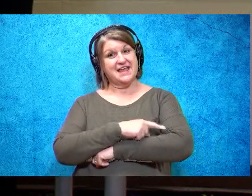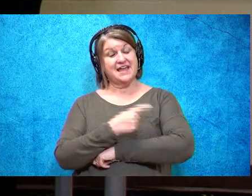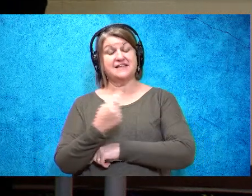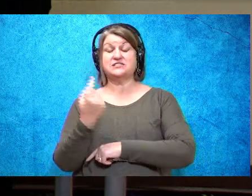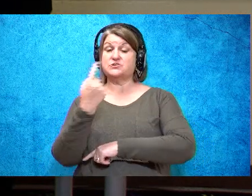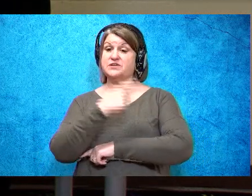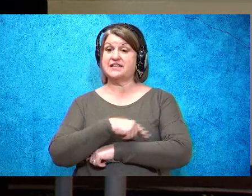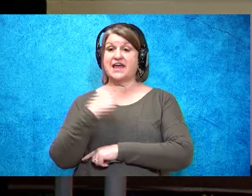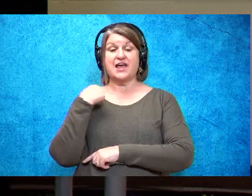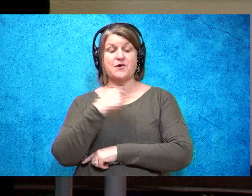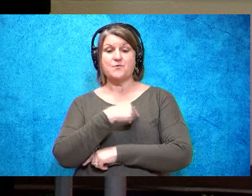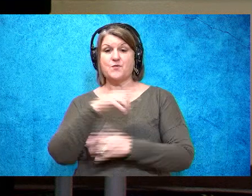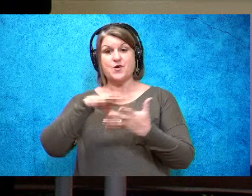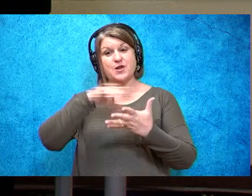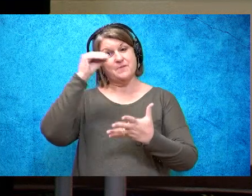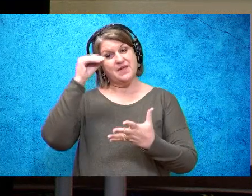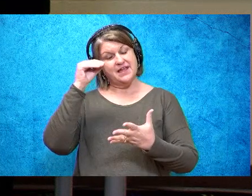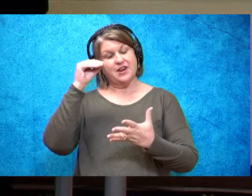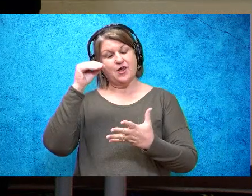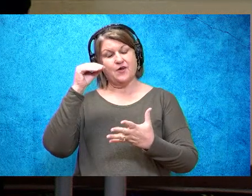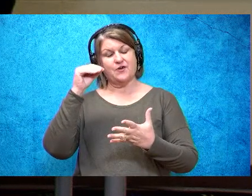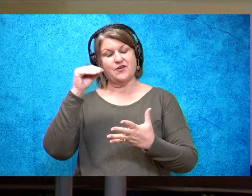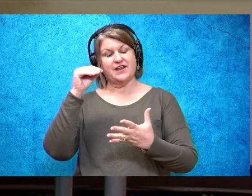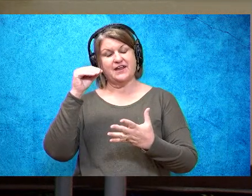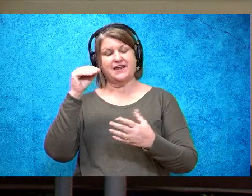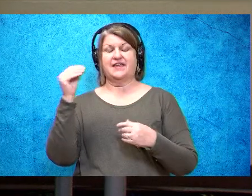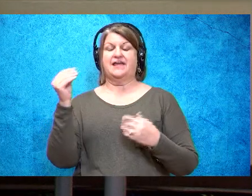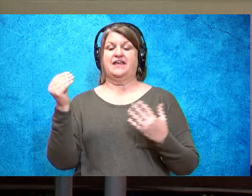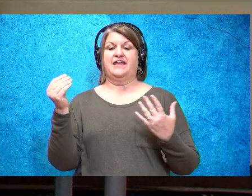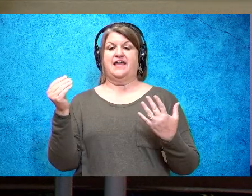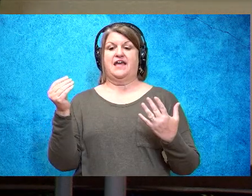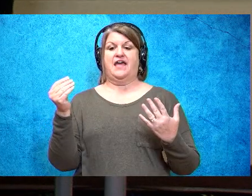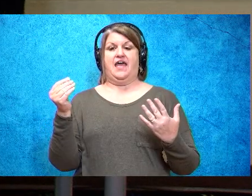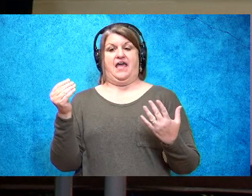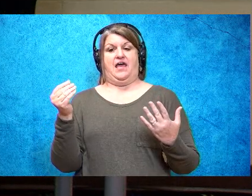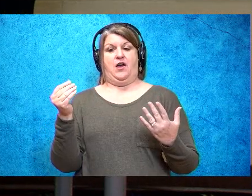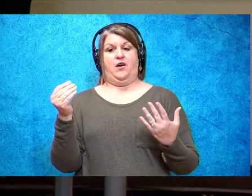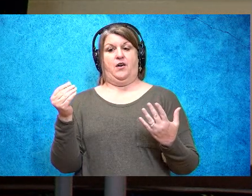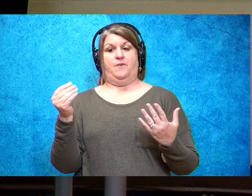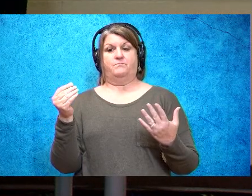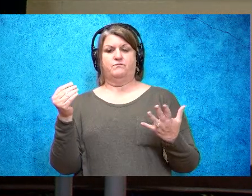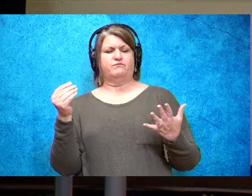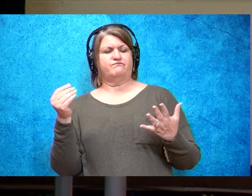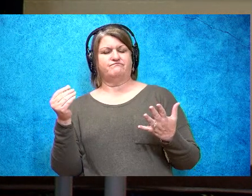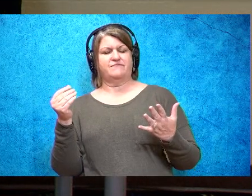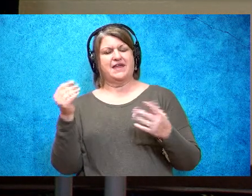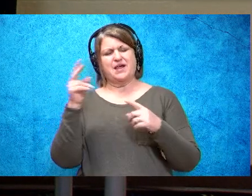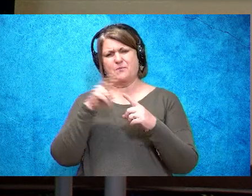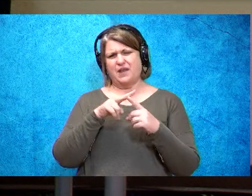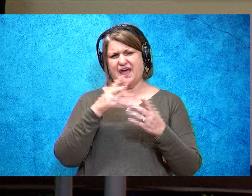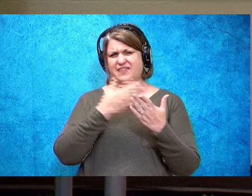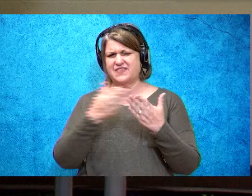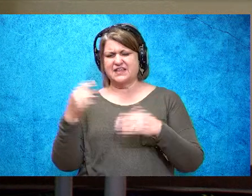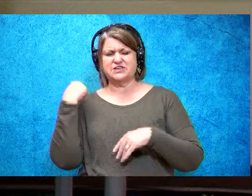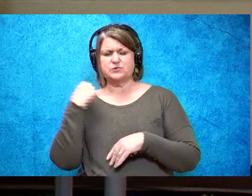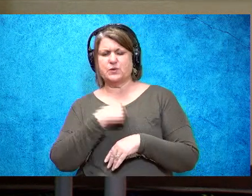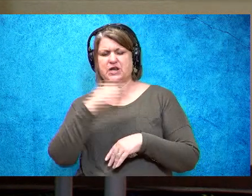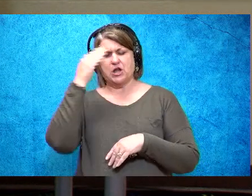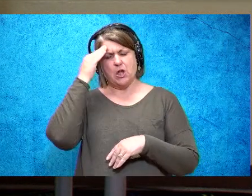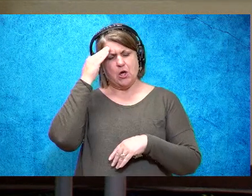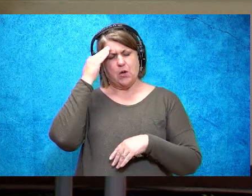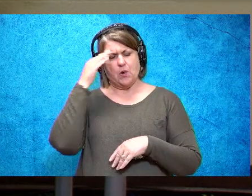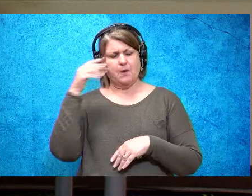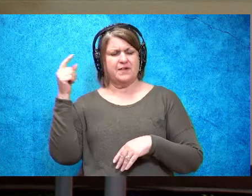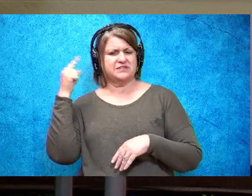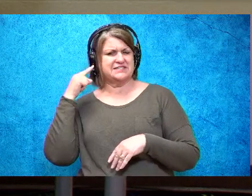today, what we're going to be learning is we're going to be applying what we know about sounds to decode words. We're also going to review asking